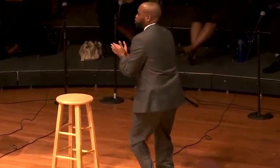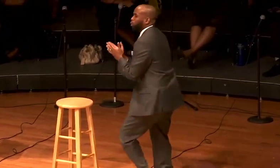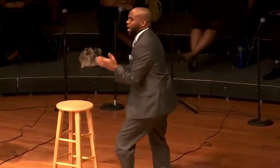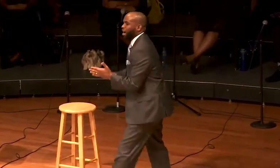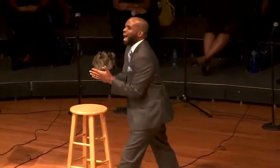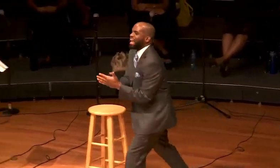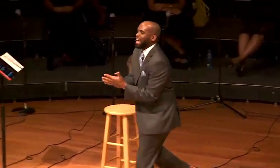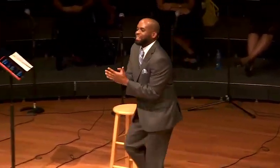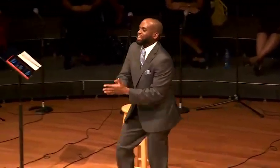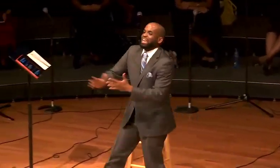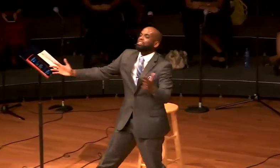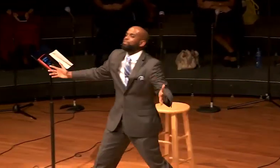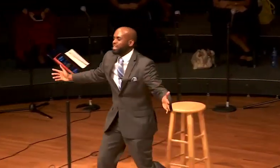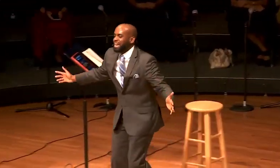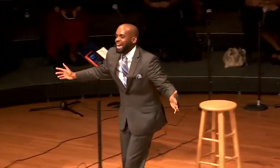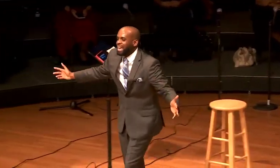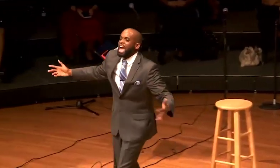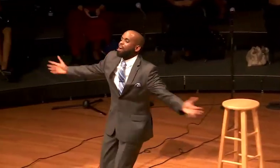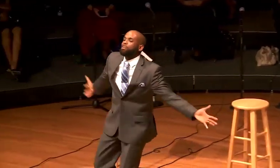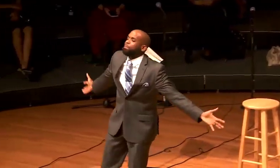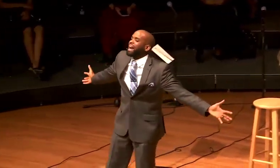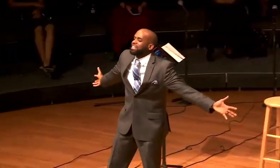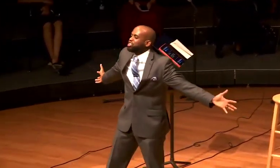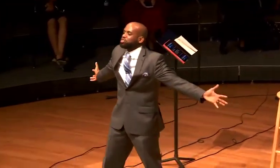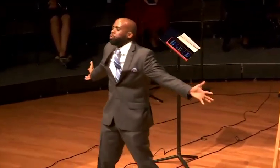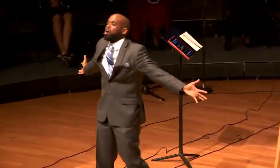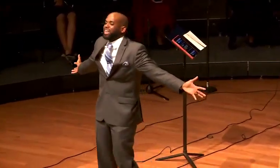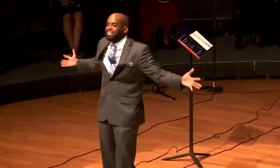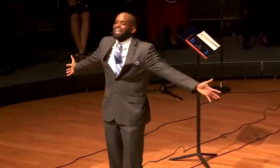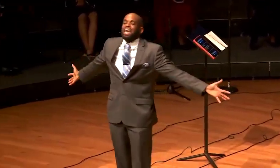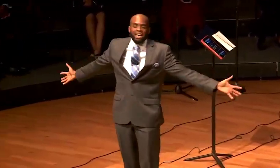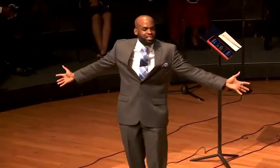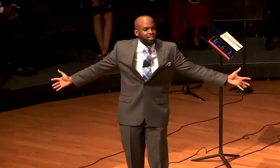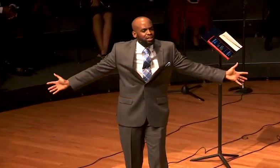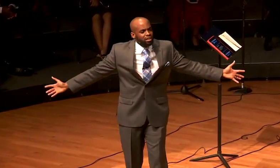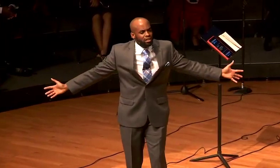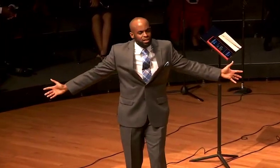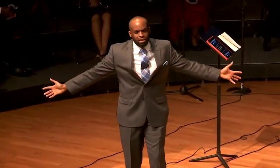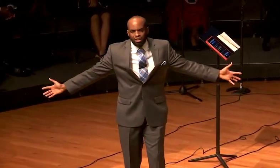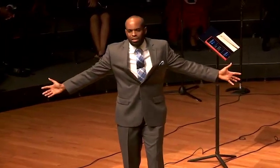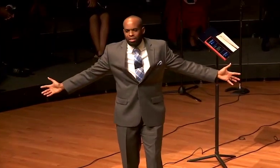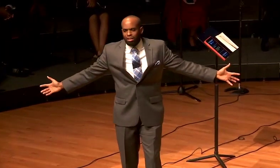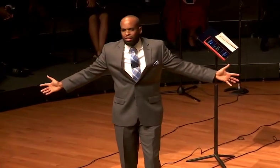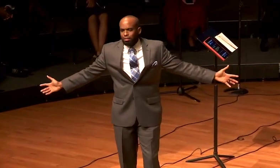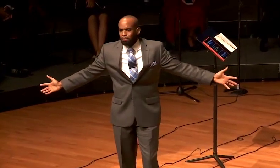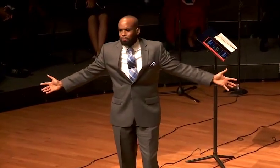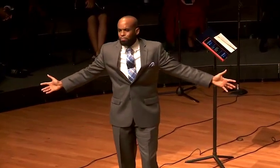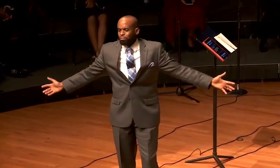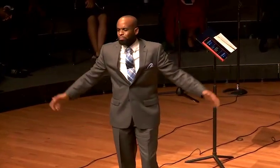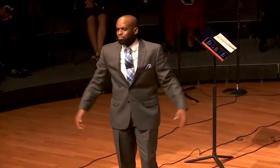with, to where at the end of the day, everybody's just walking dead.